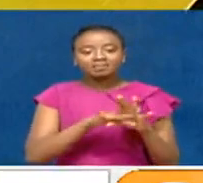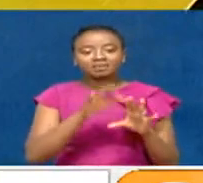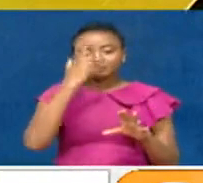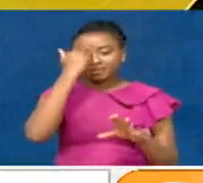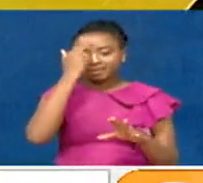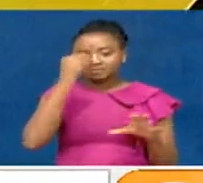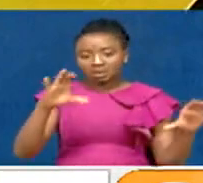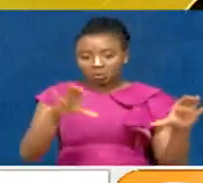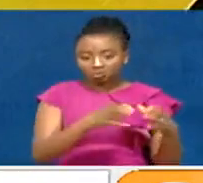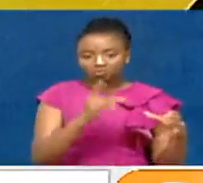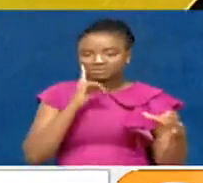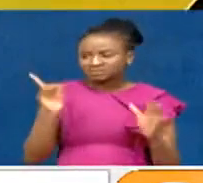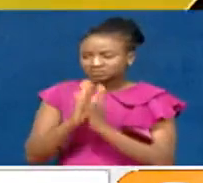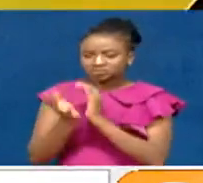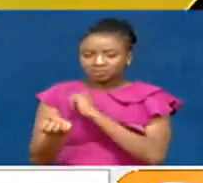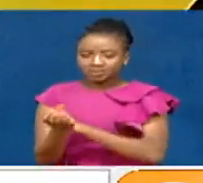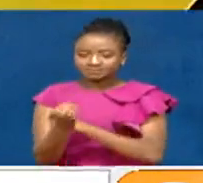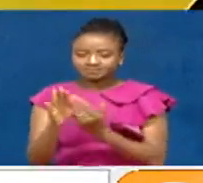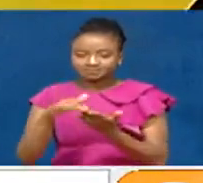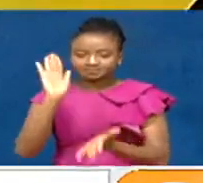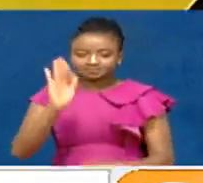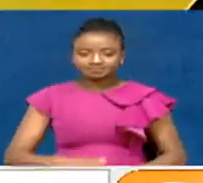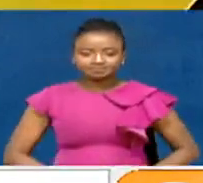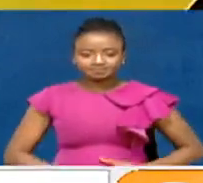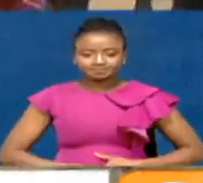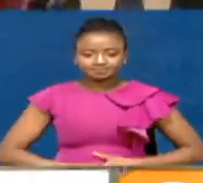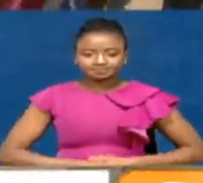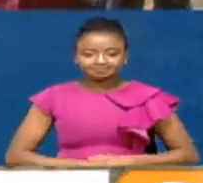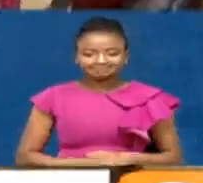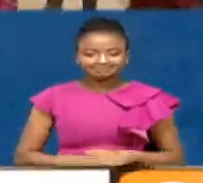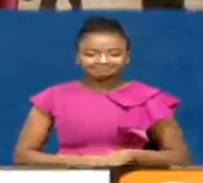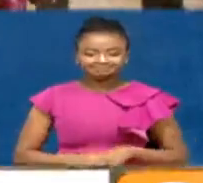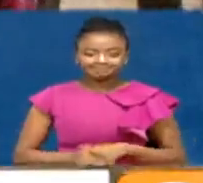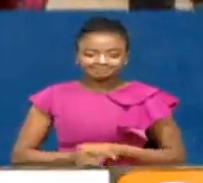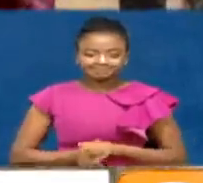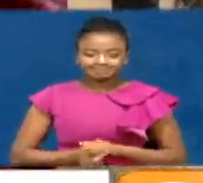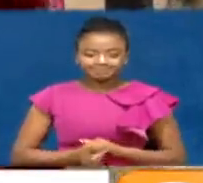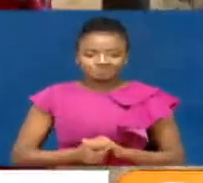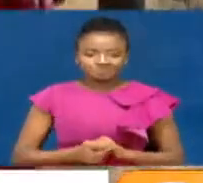community. Here now is Elphas Lagat with more details.